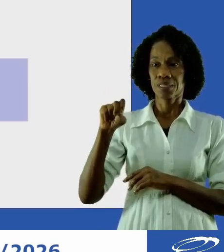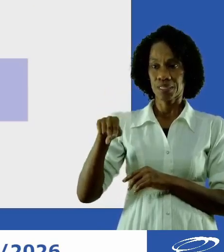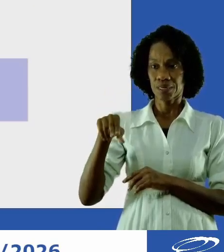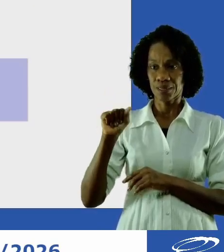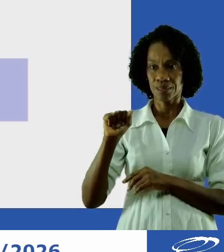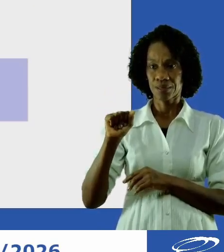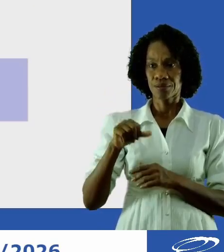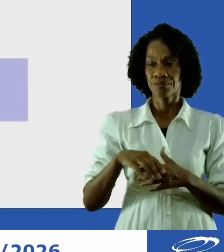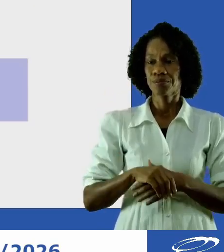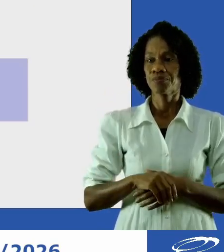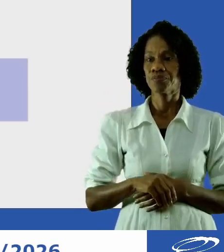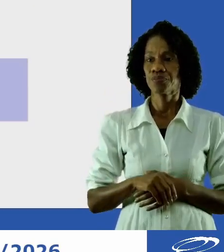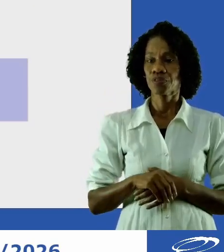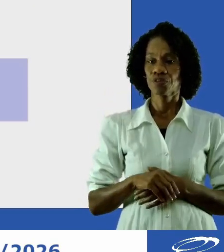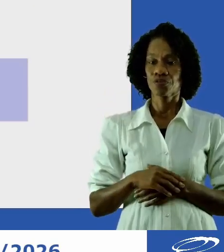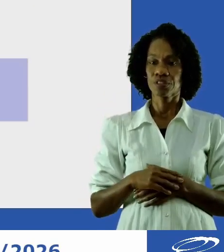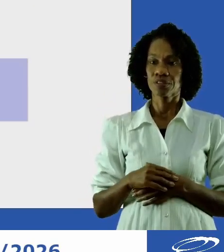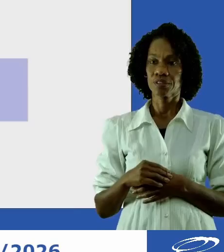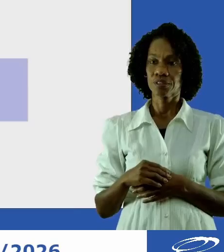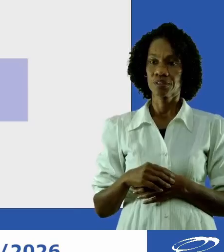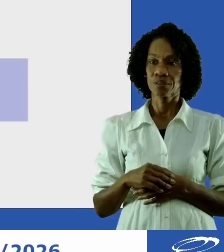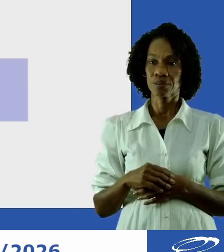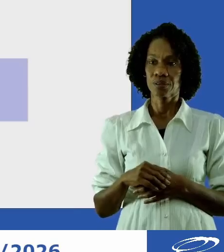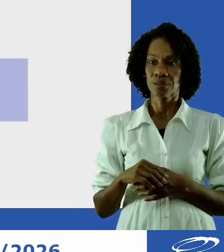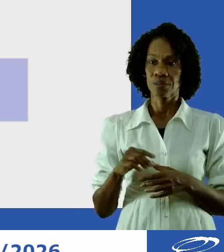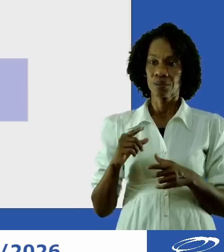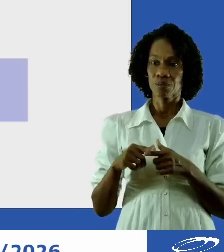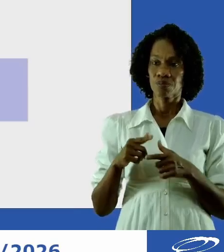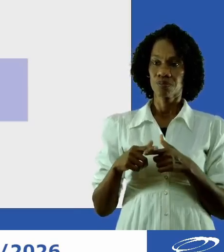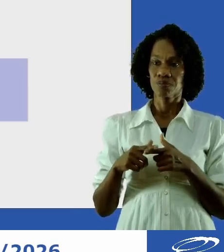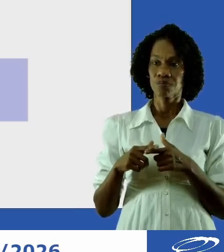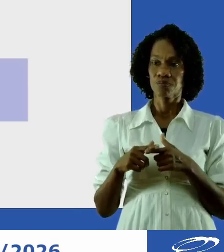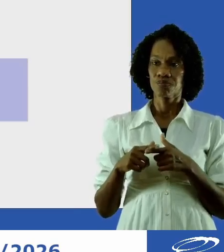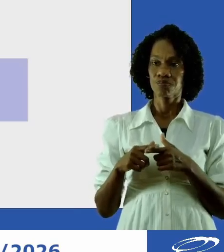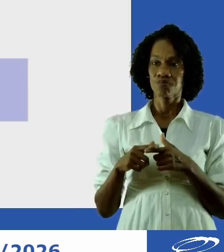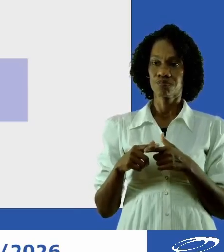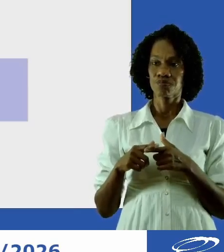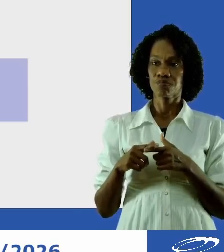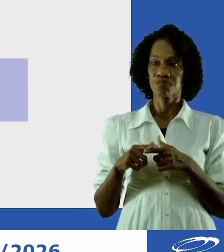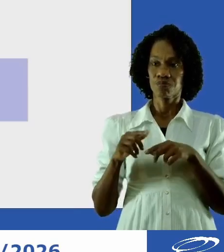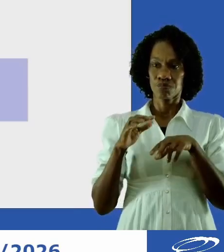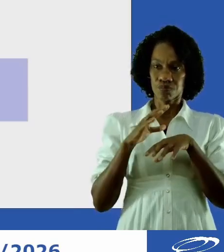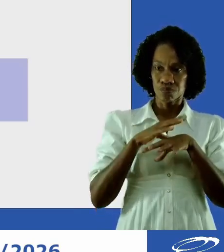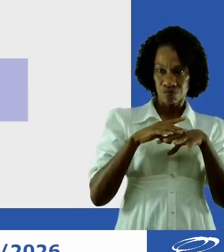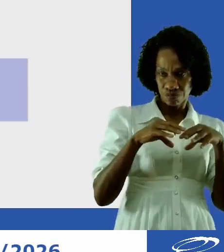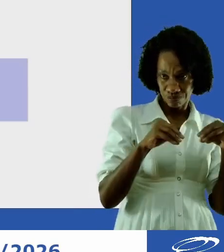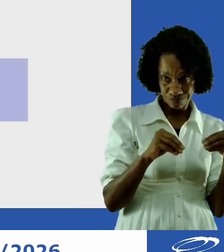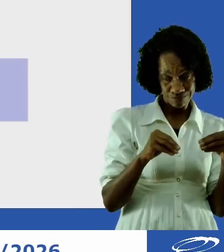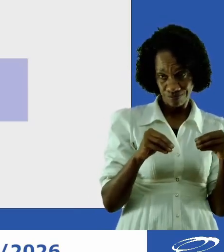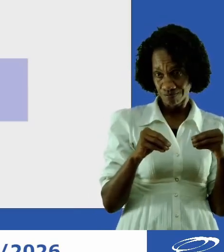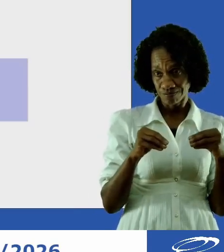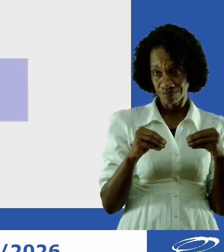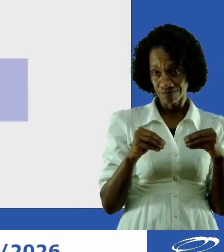of suppressing the infection, not with the goal of curing the infection, and accordingly is a therapy